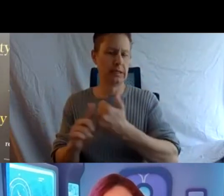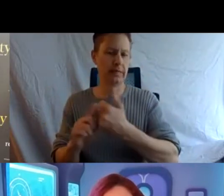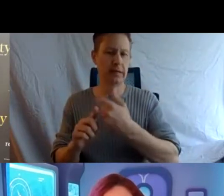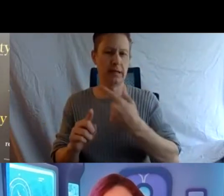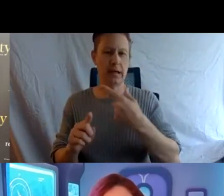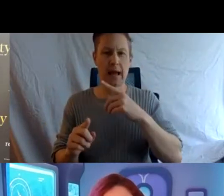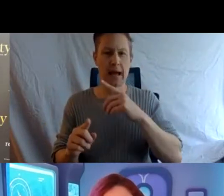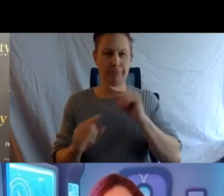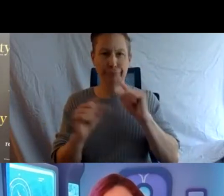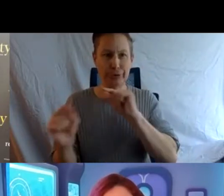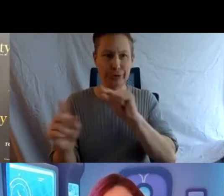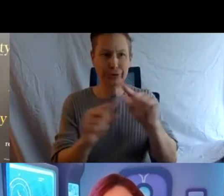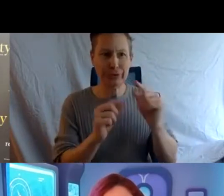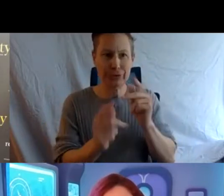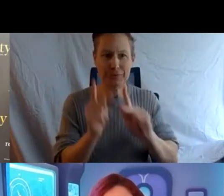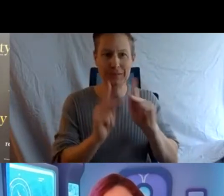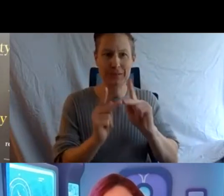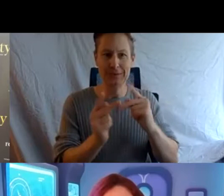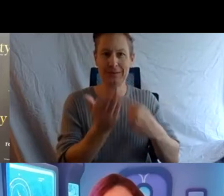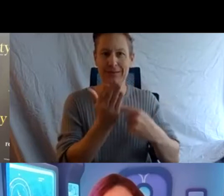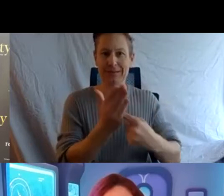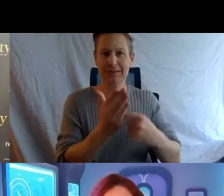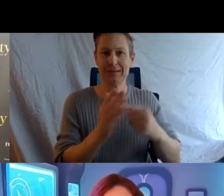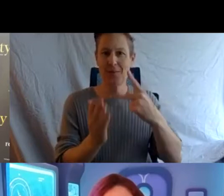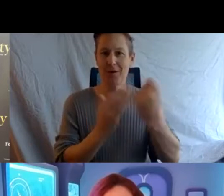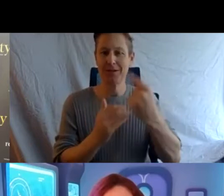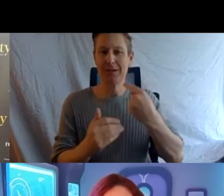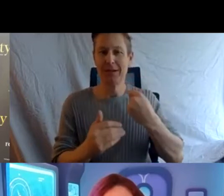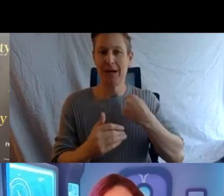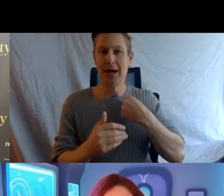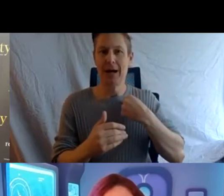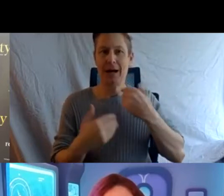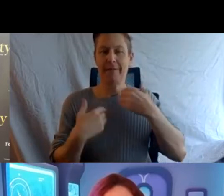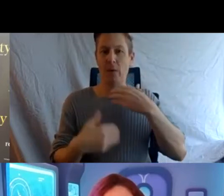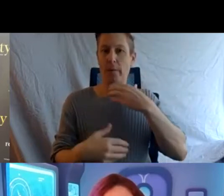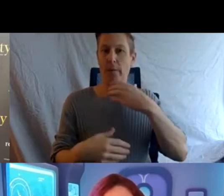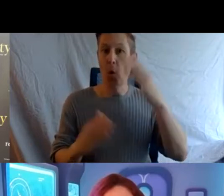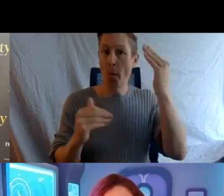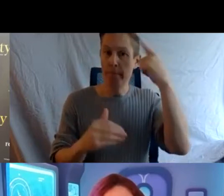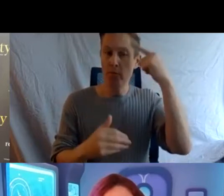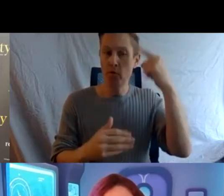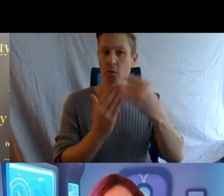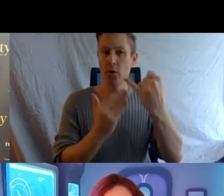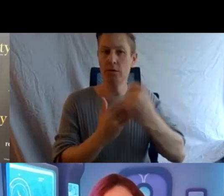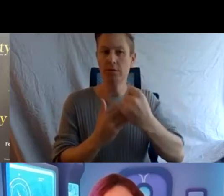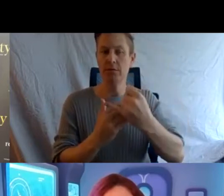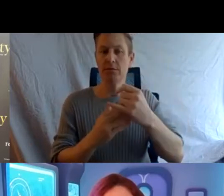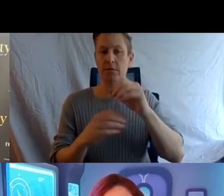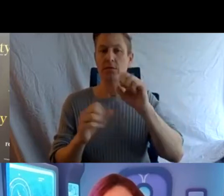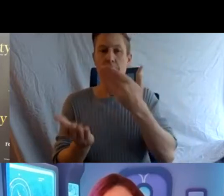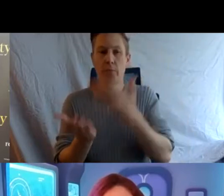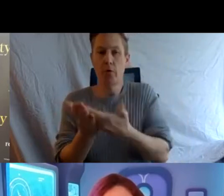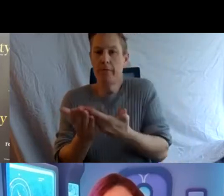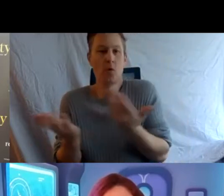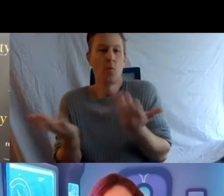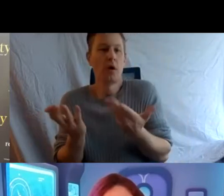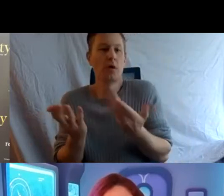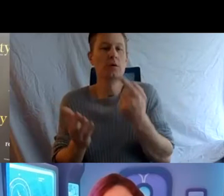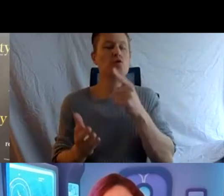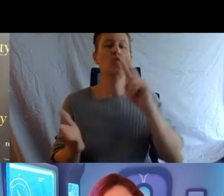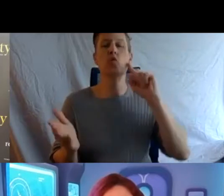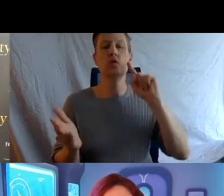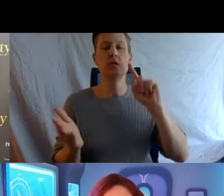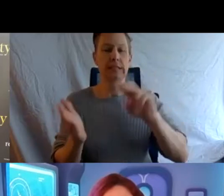around it. And I have high hopes for this, and I think the proof is in the fact that you took the intention